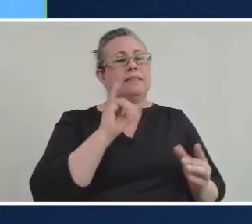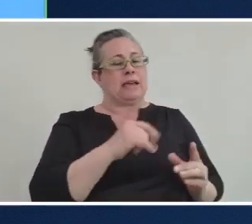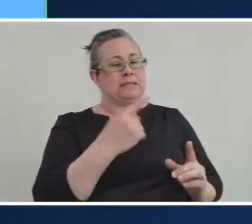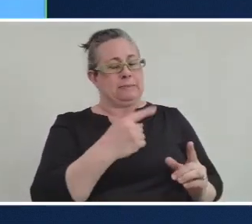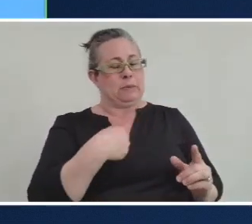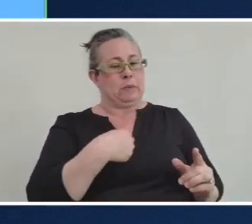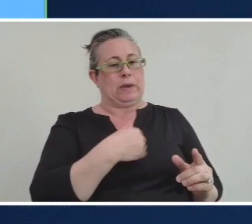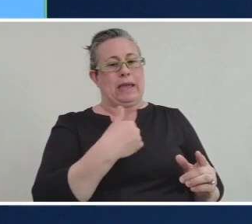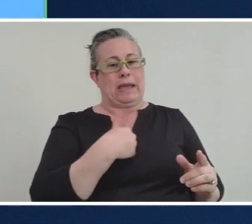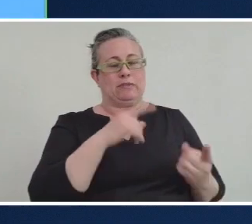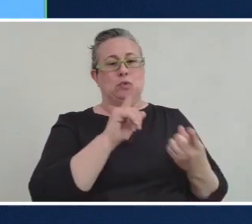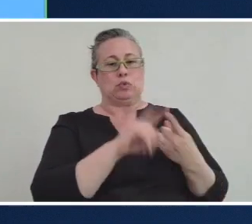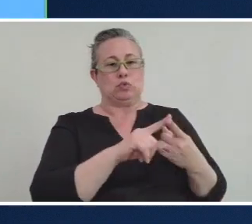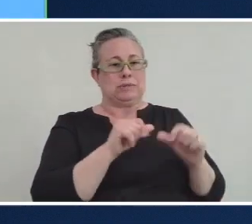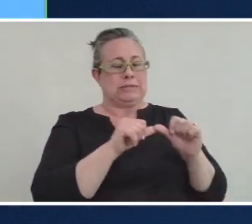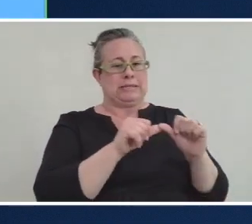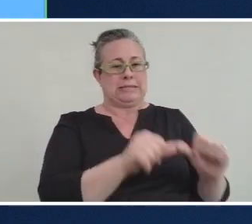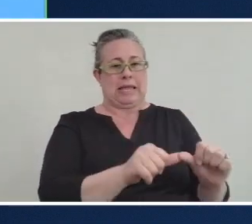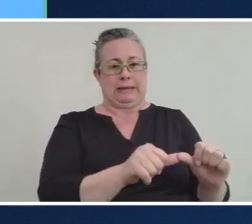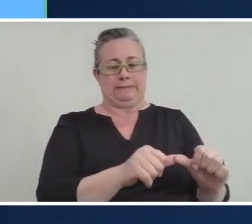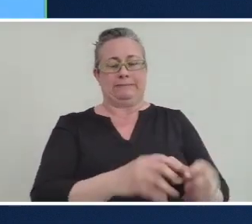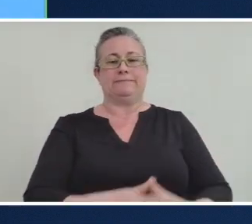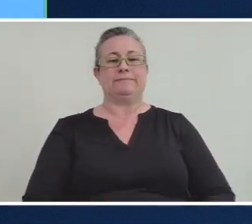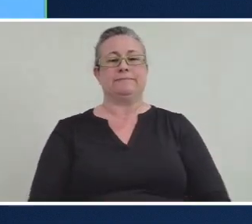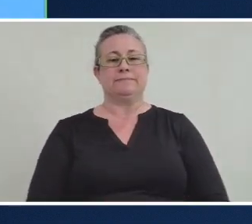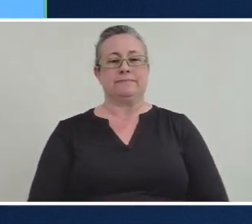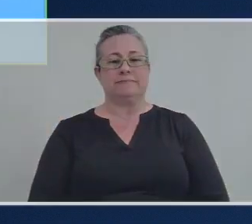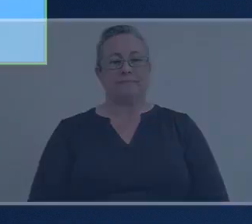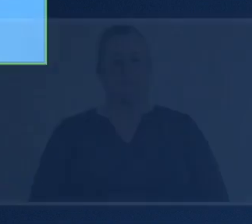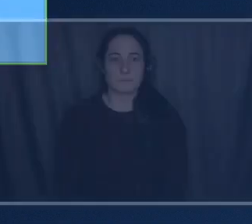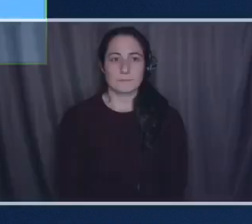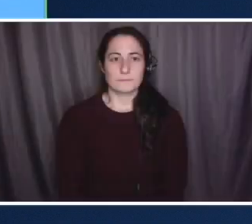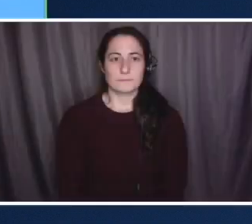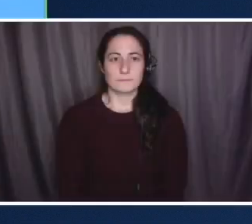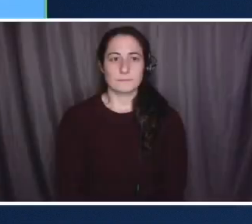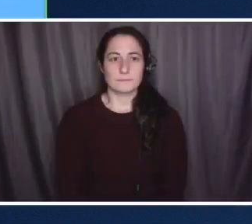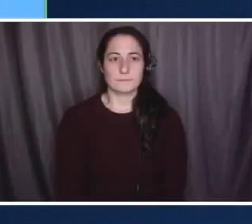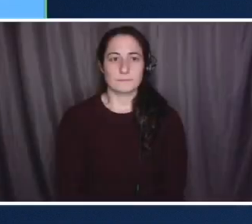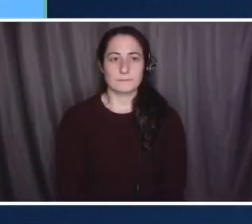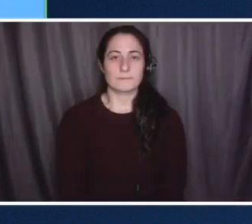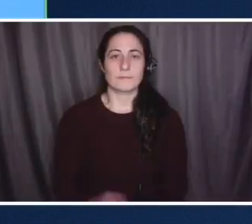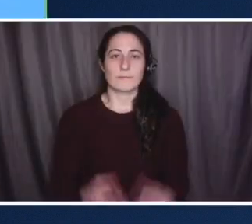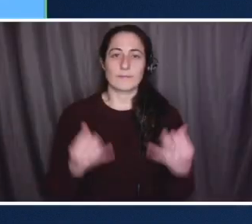very globally. Now, coming to the ISEC, we will have the